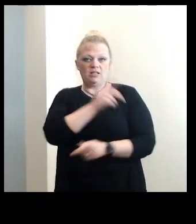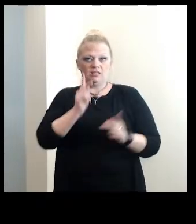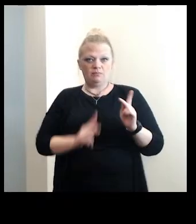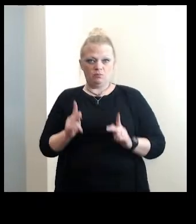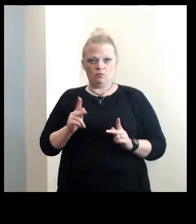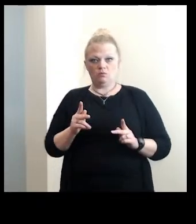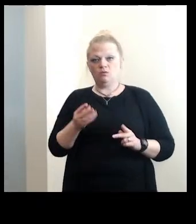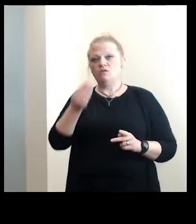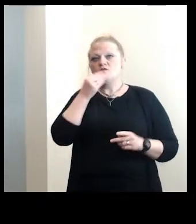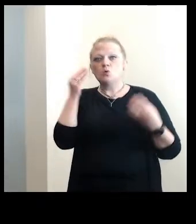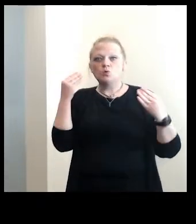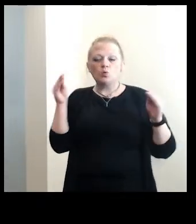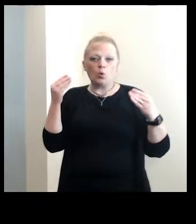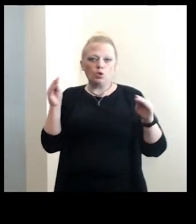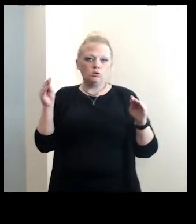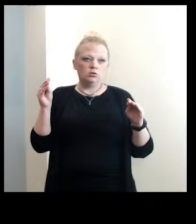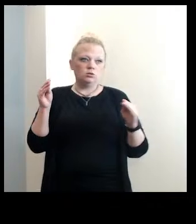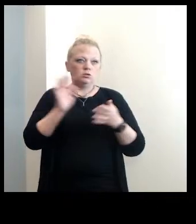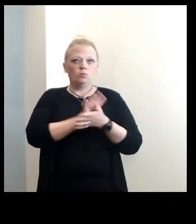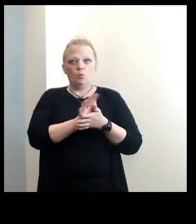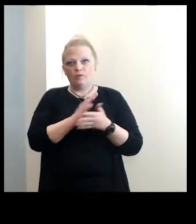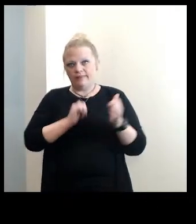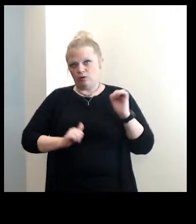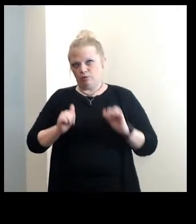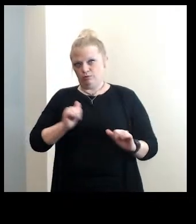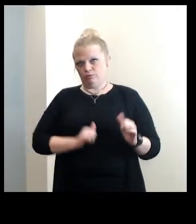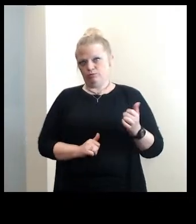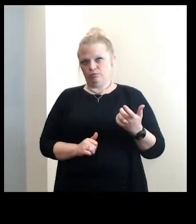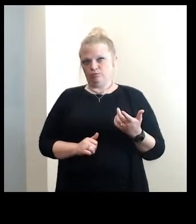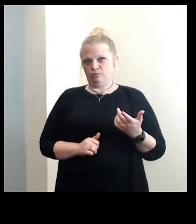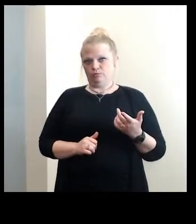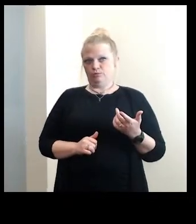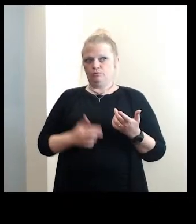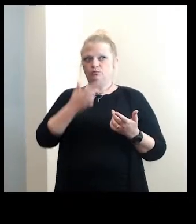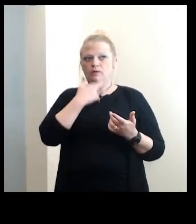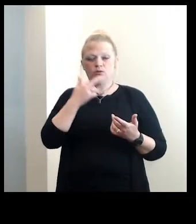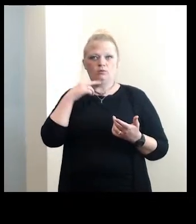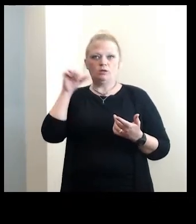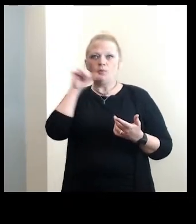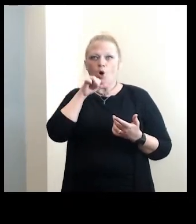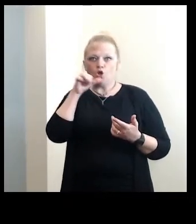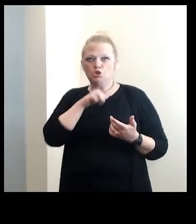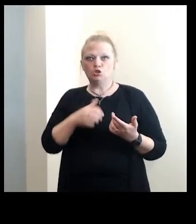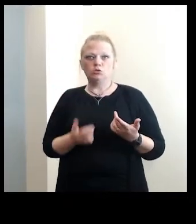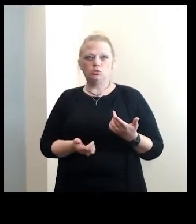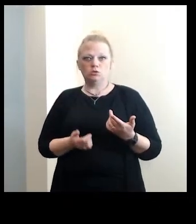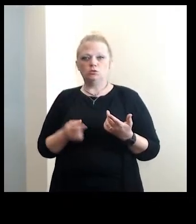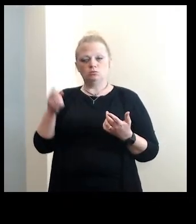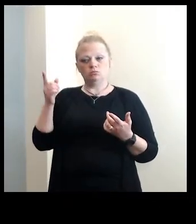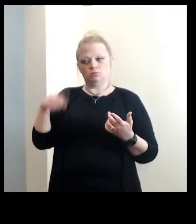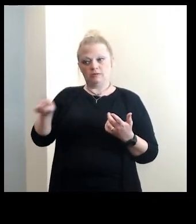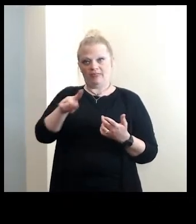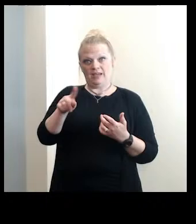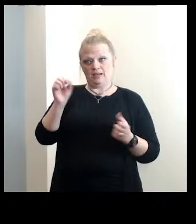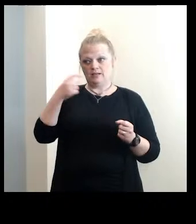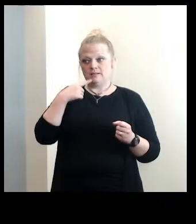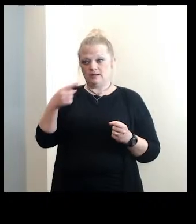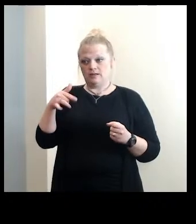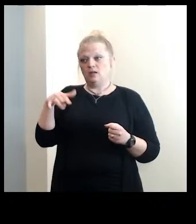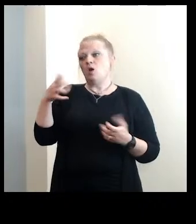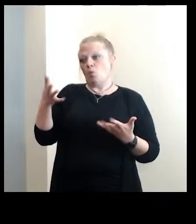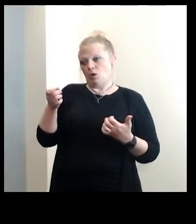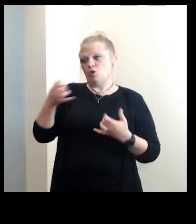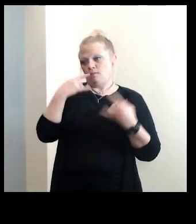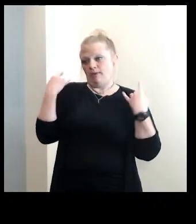So grocery stores, as I said, movie theaters, restaurants and bars, they can say, we want you to wear a